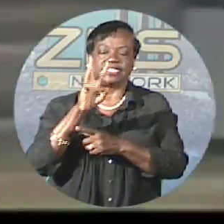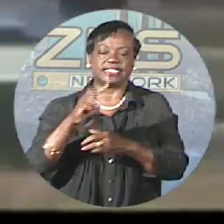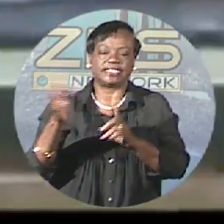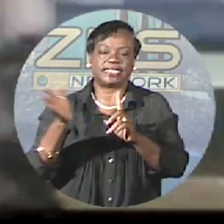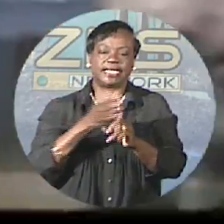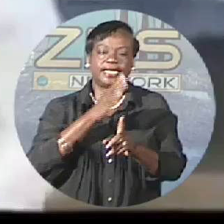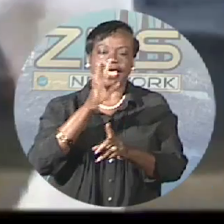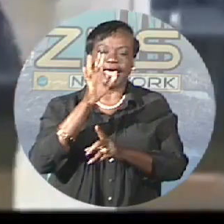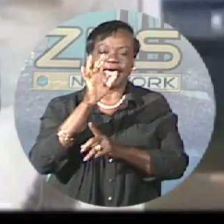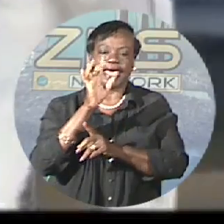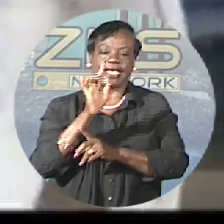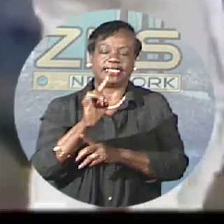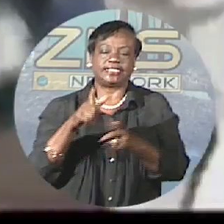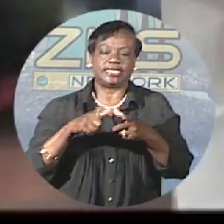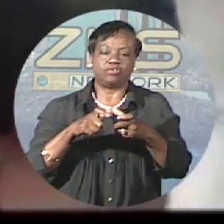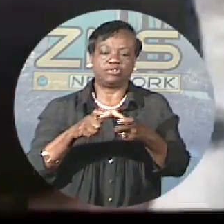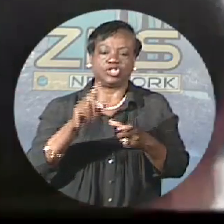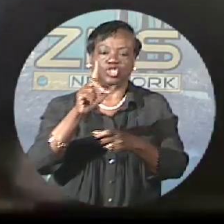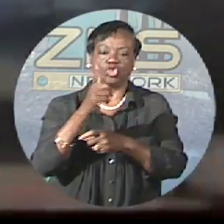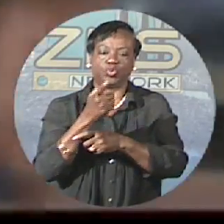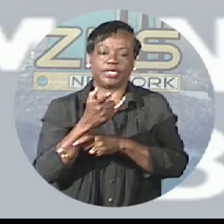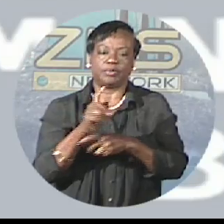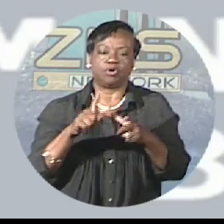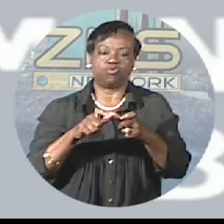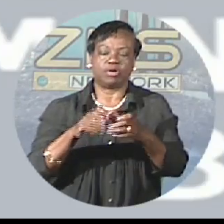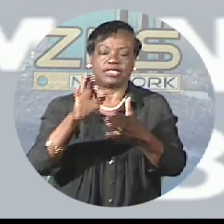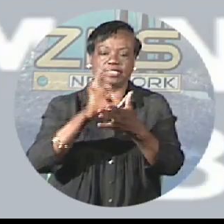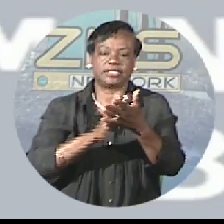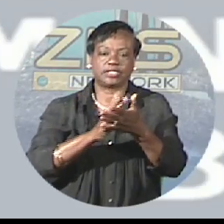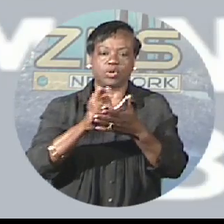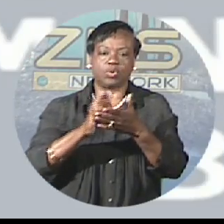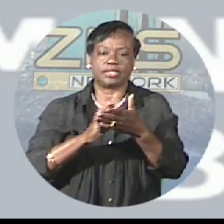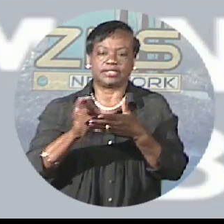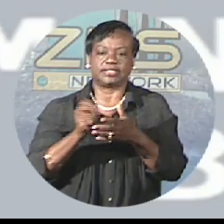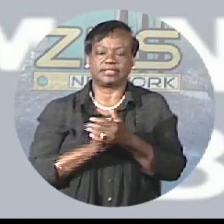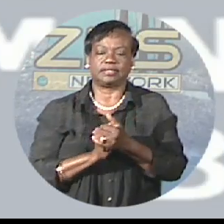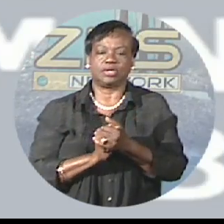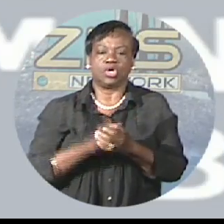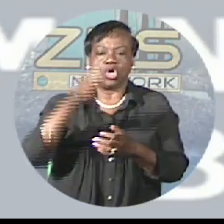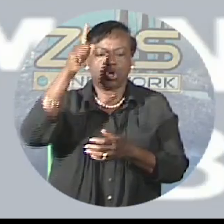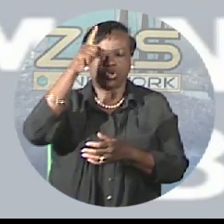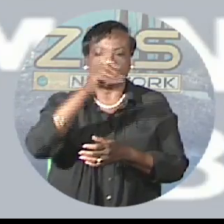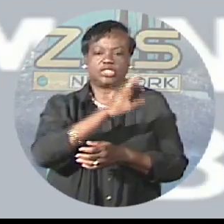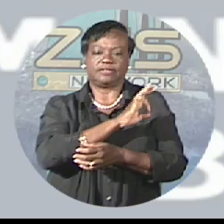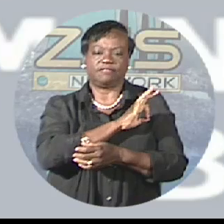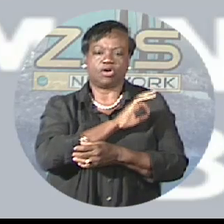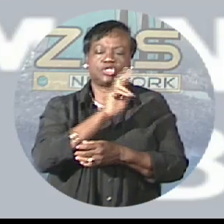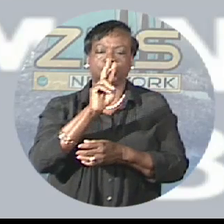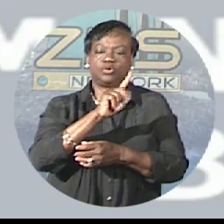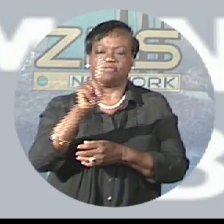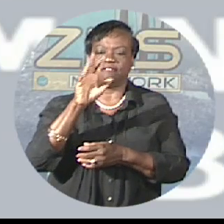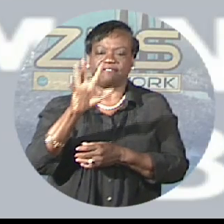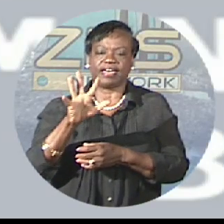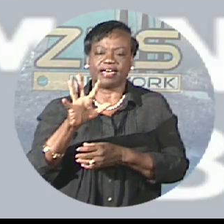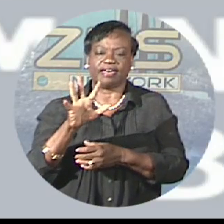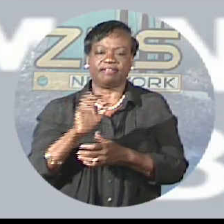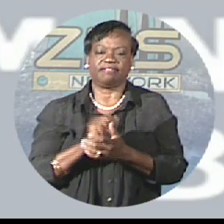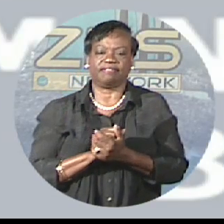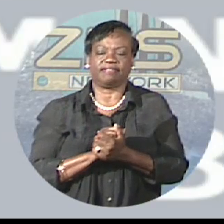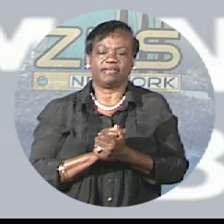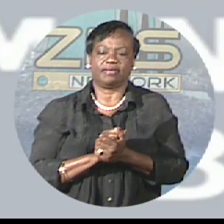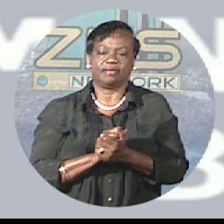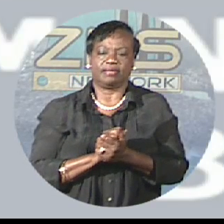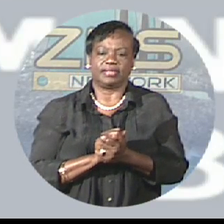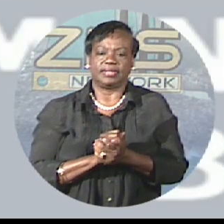runs batted in, and 21 runs scored. Elsewhere last night, Lucius Fox 2 for 5 with 2 stolen bases and a run